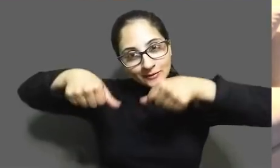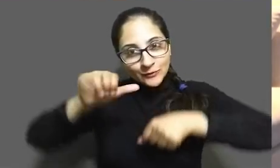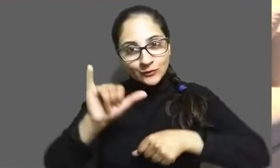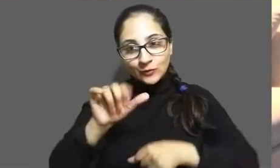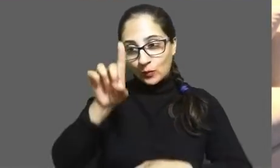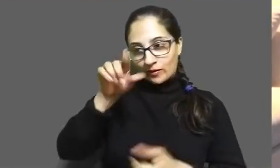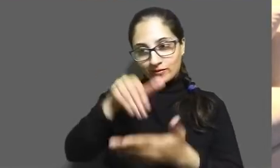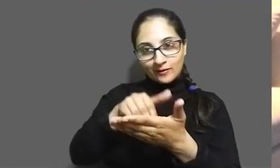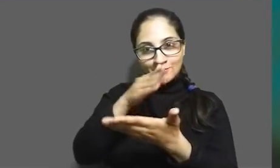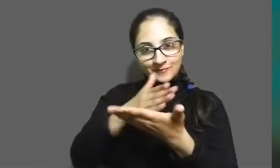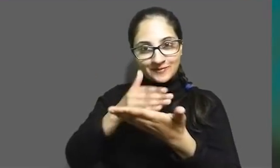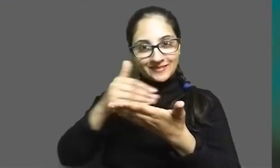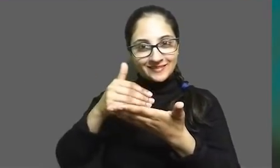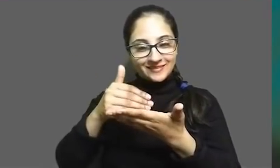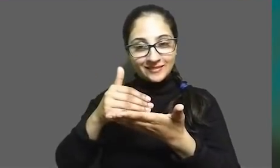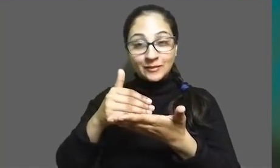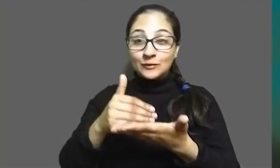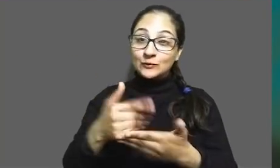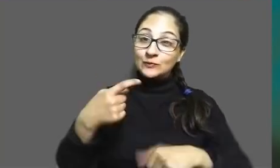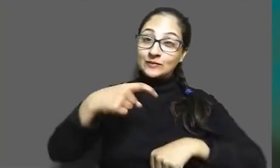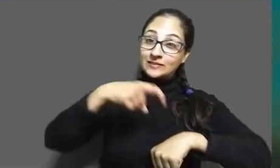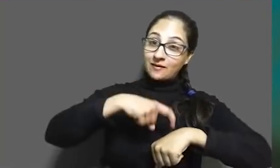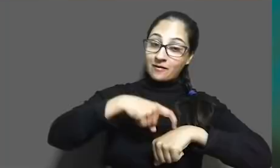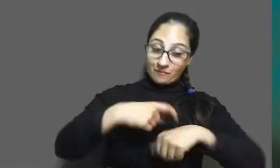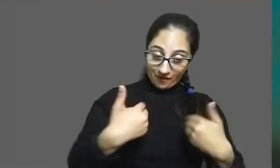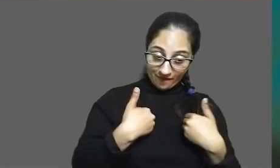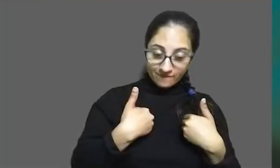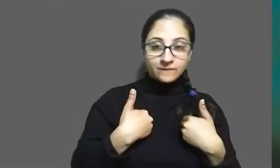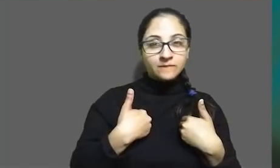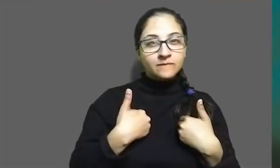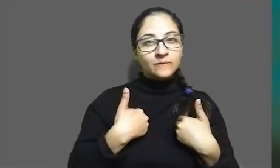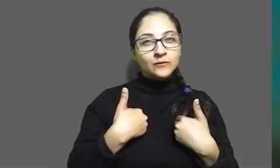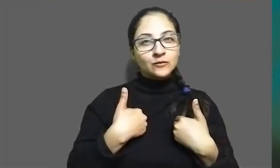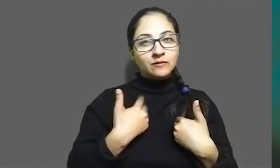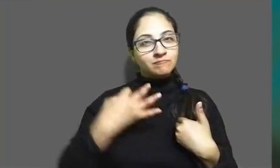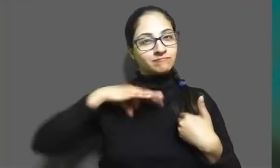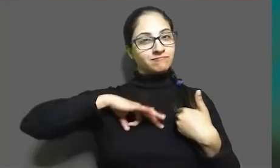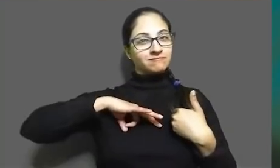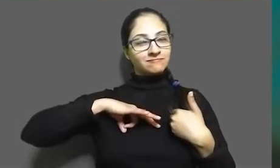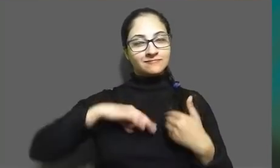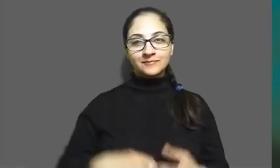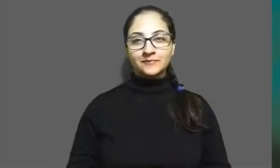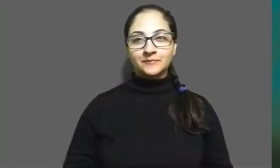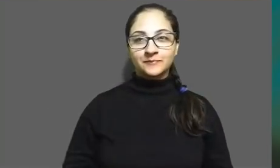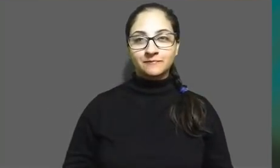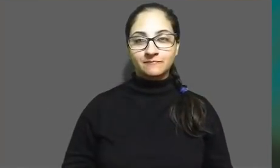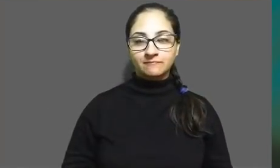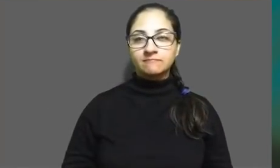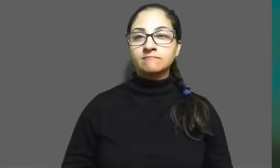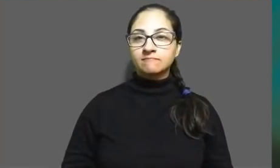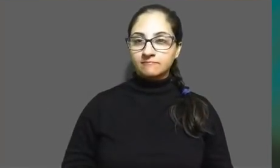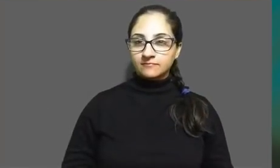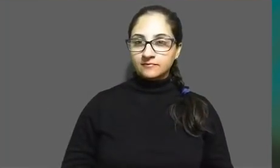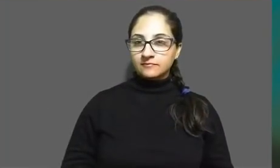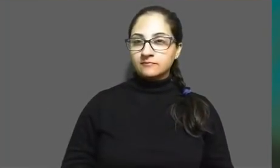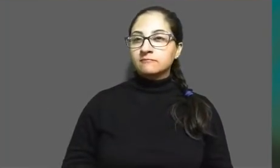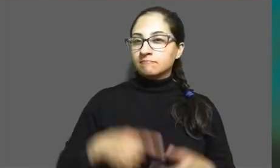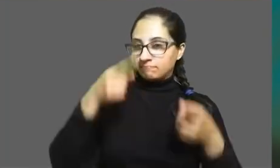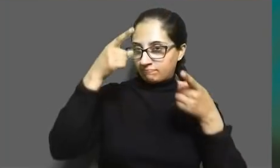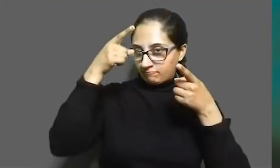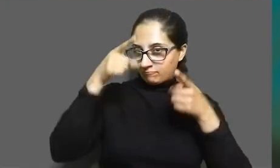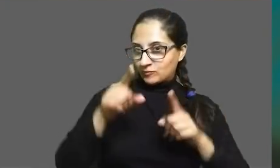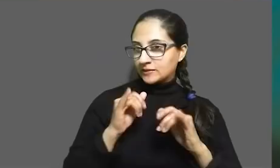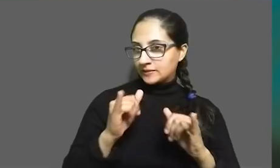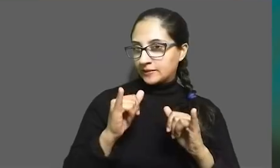going rather slow. You know, I think a lot of us can relate to the loss of freedom that you talk